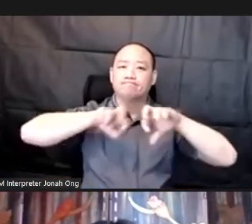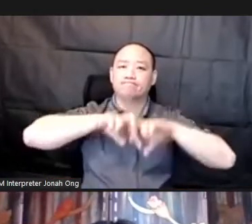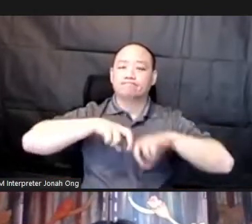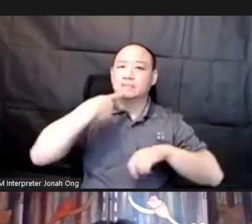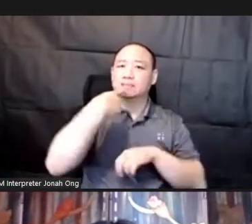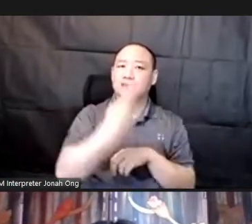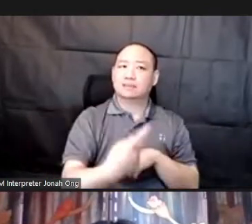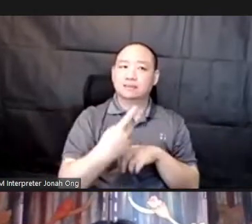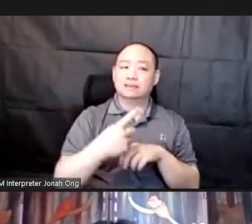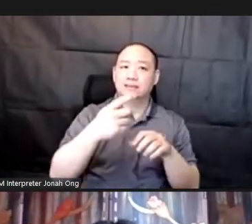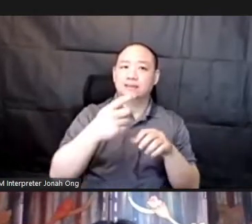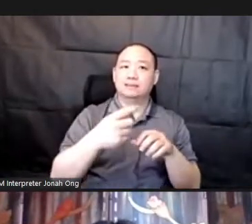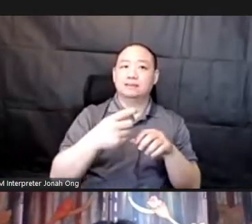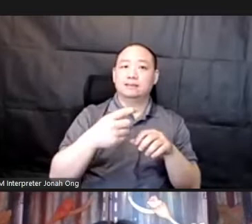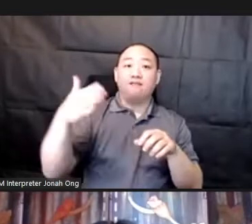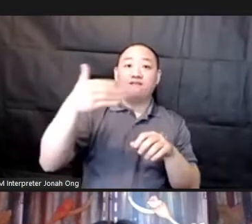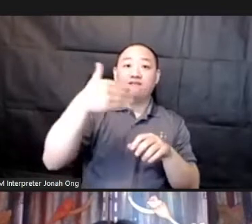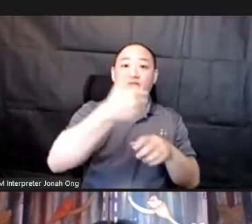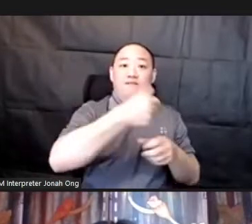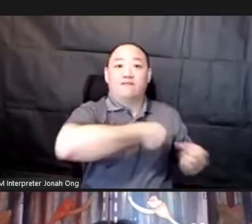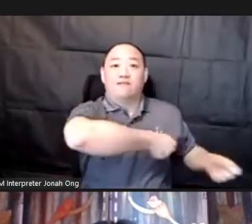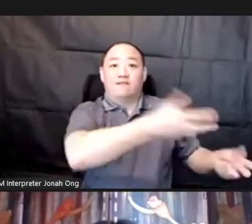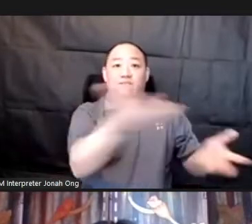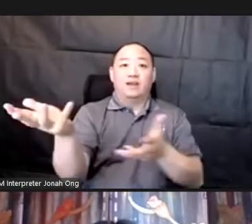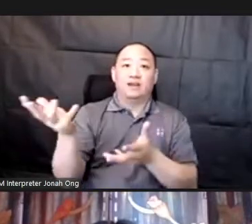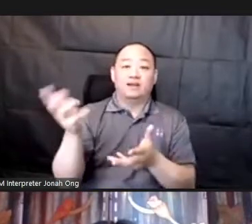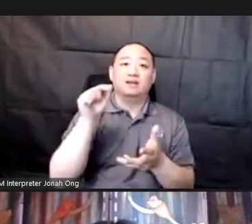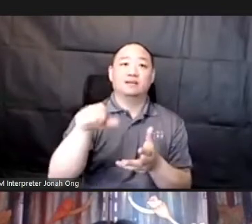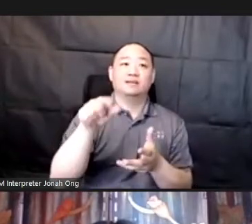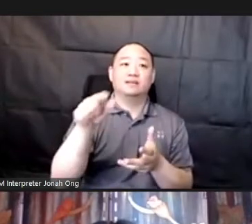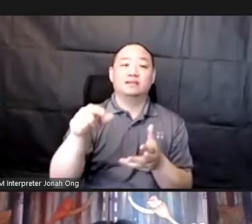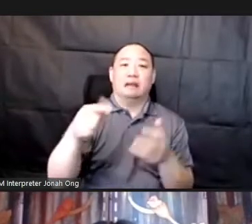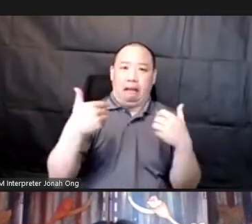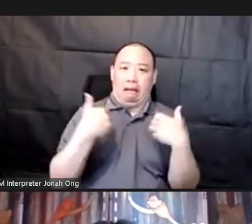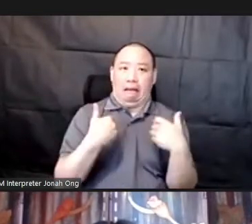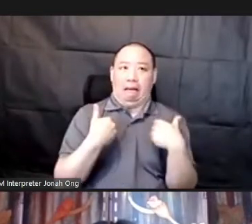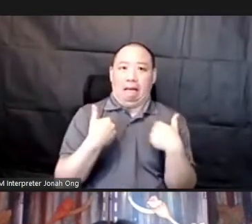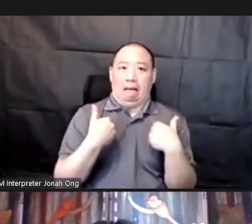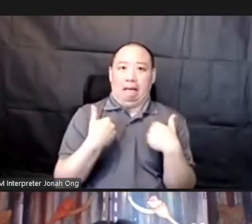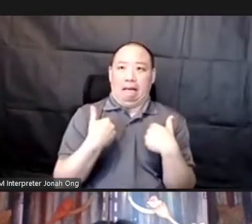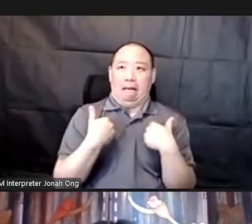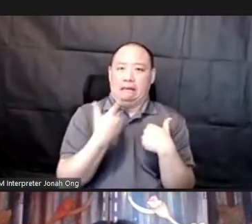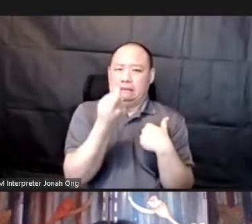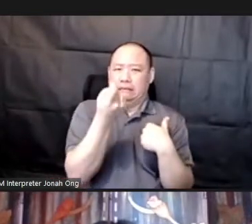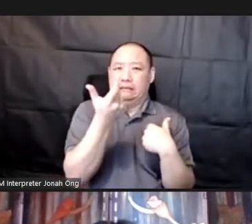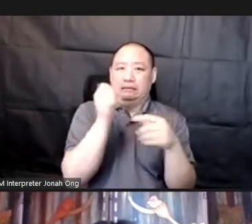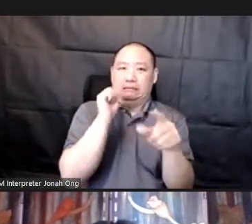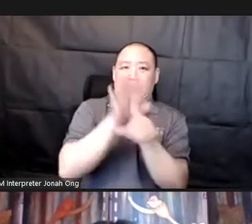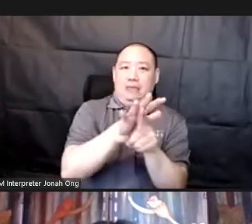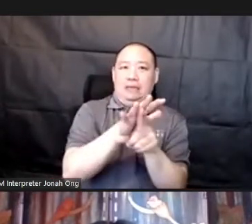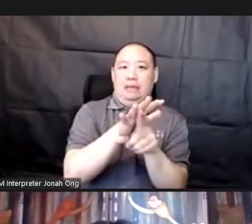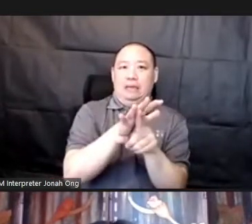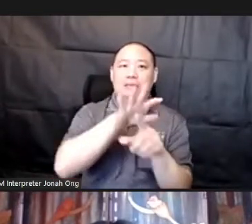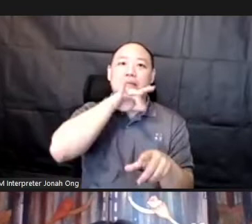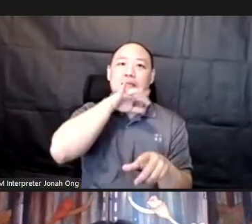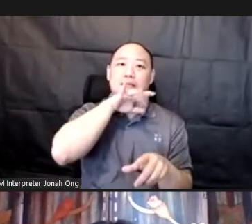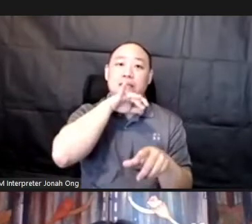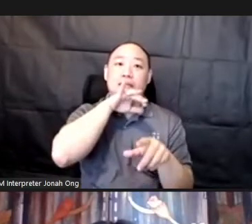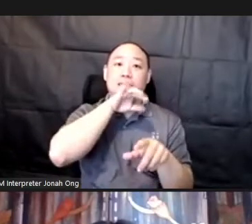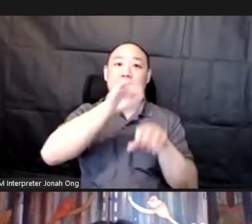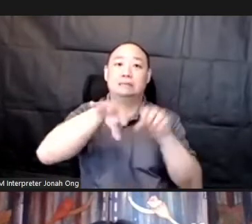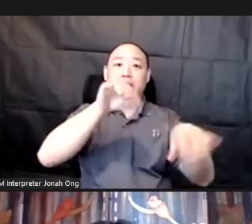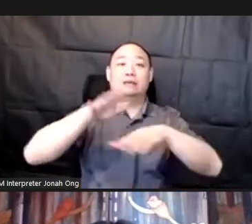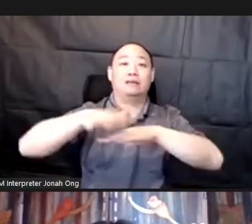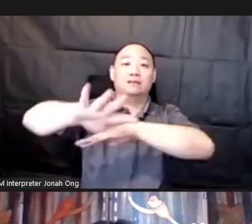what extent is this valid? I'm curious as well. Yeah, that's a very good question. Thanks for asking. Yeah, I agree on